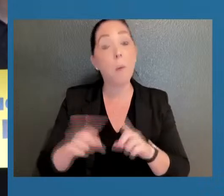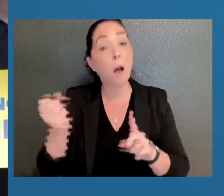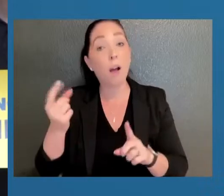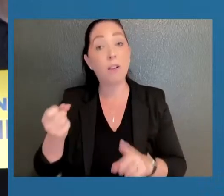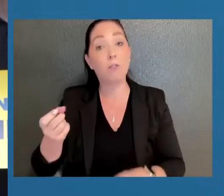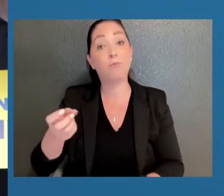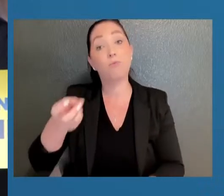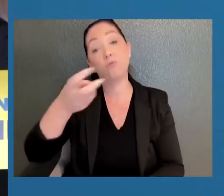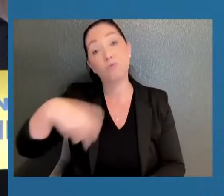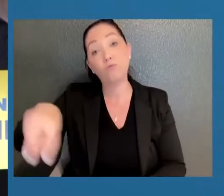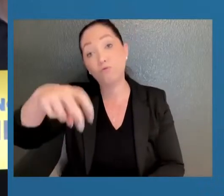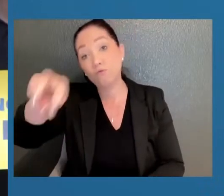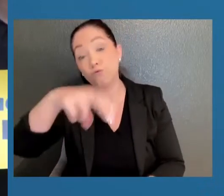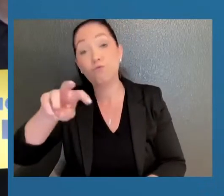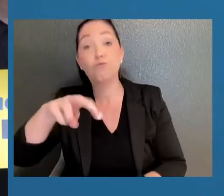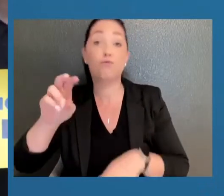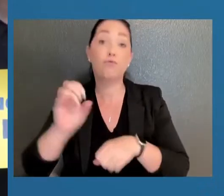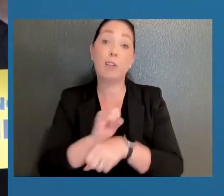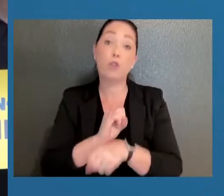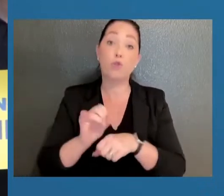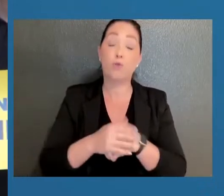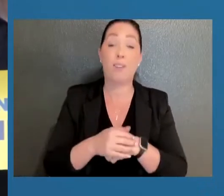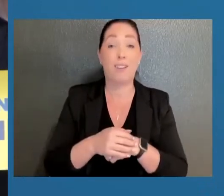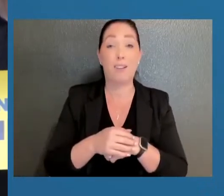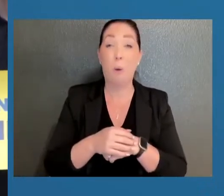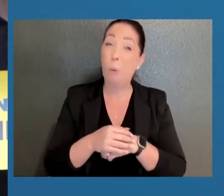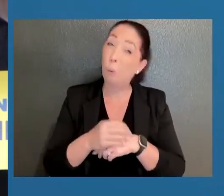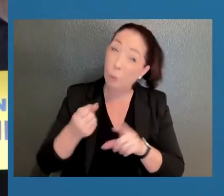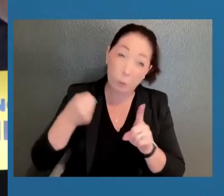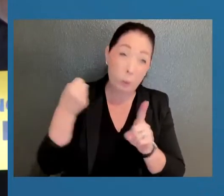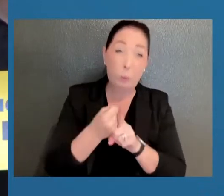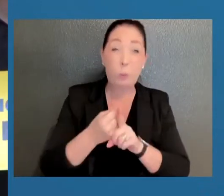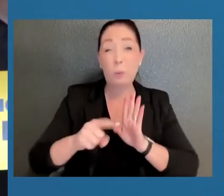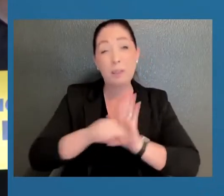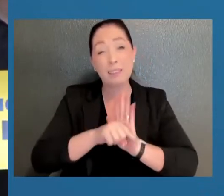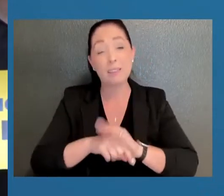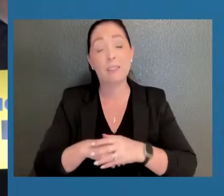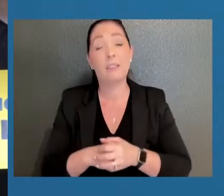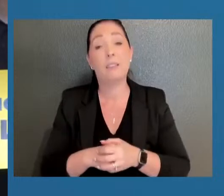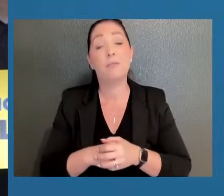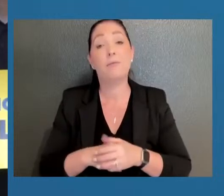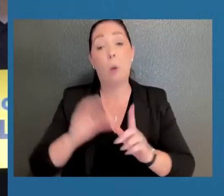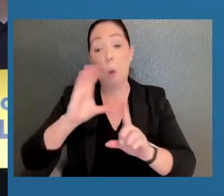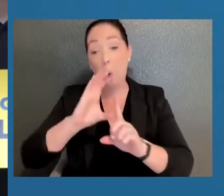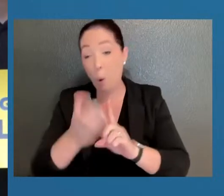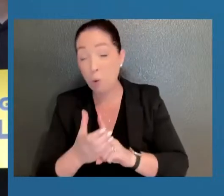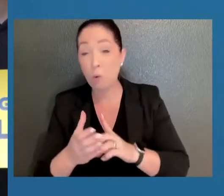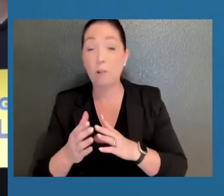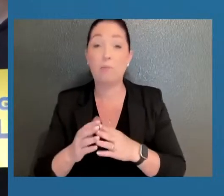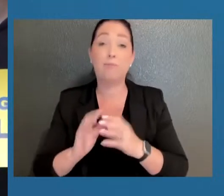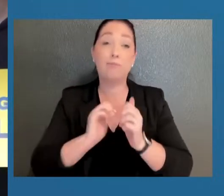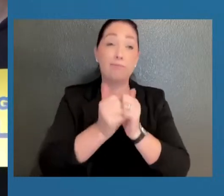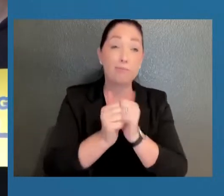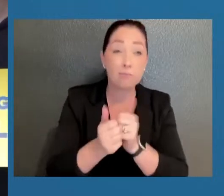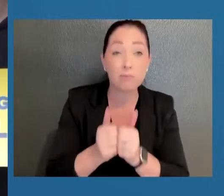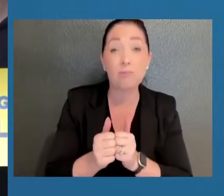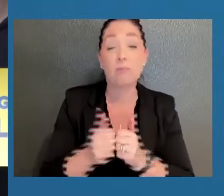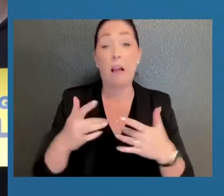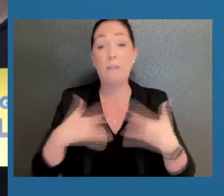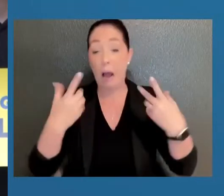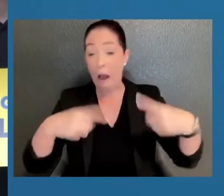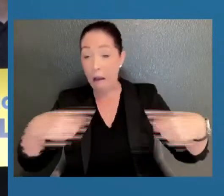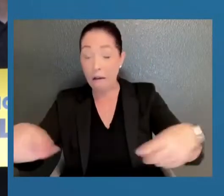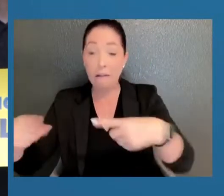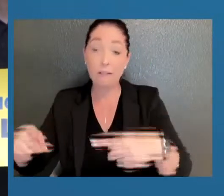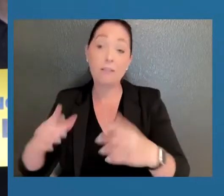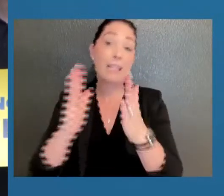taking a hit. Our culturals, sporting events, the downtown areas that people have visited for so long with